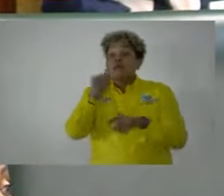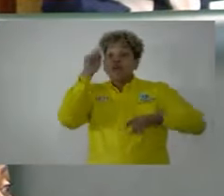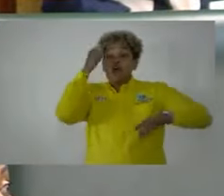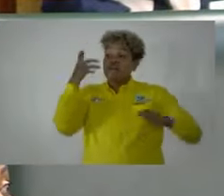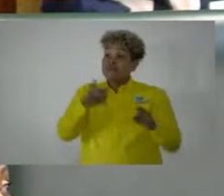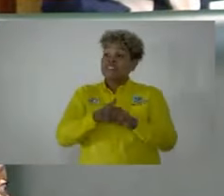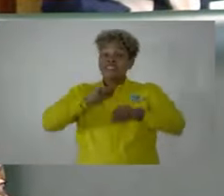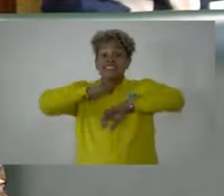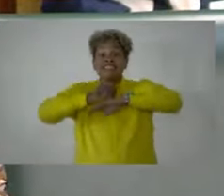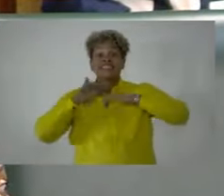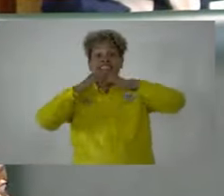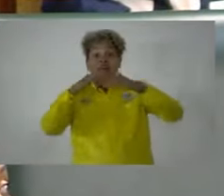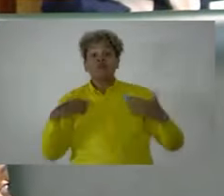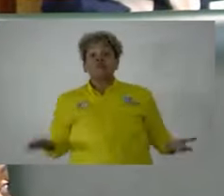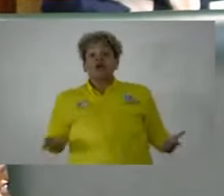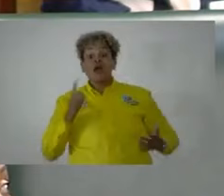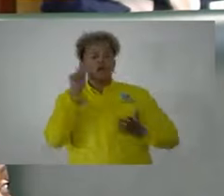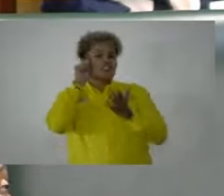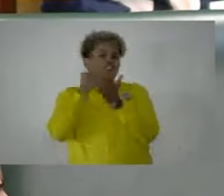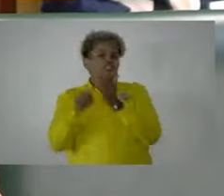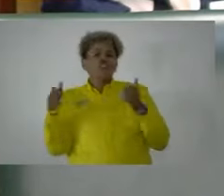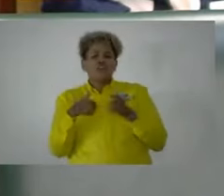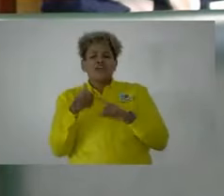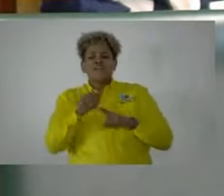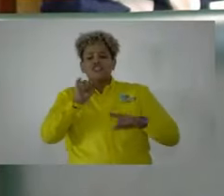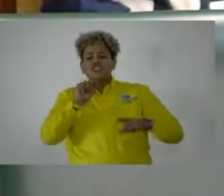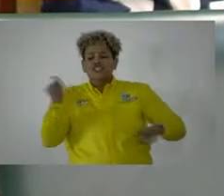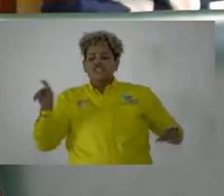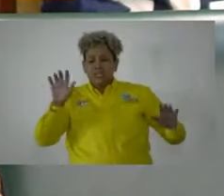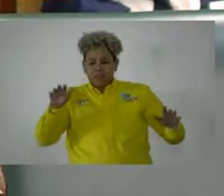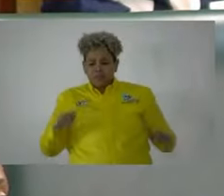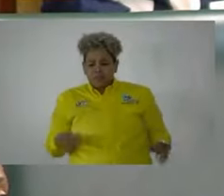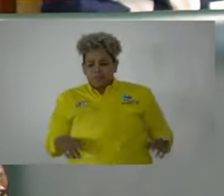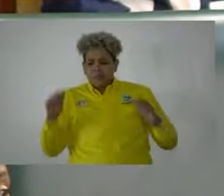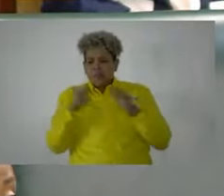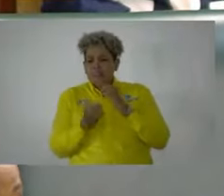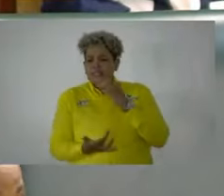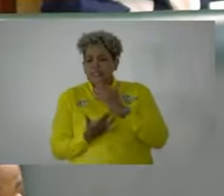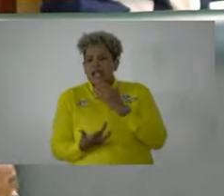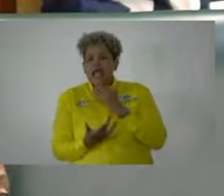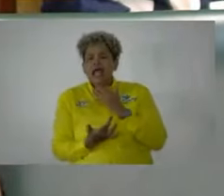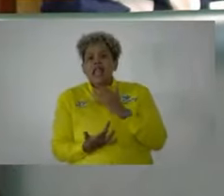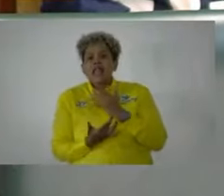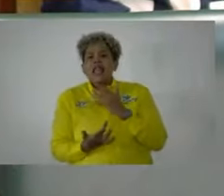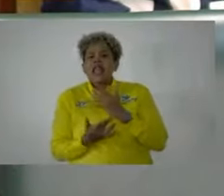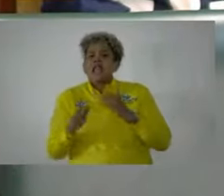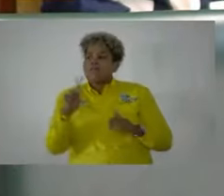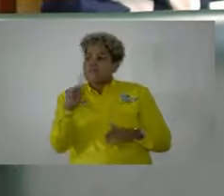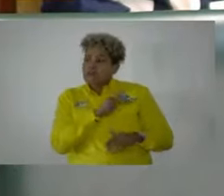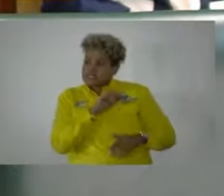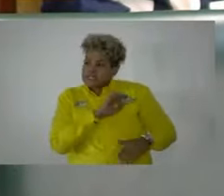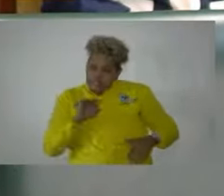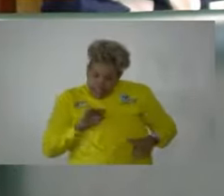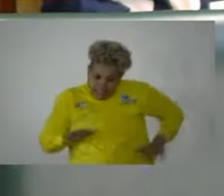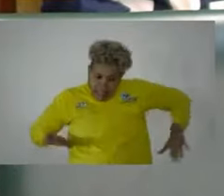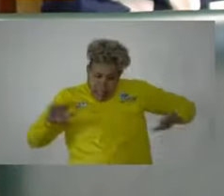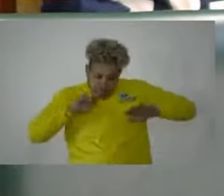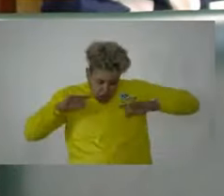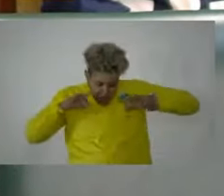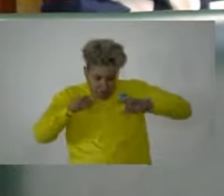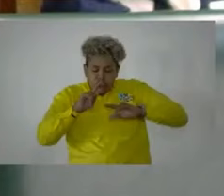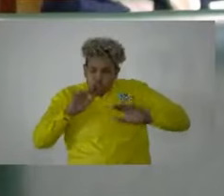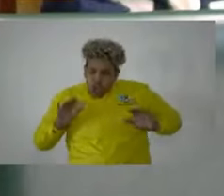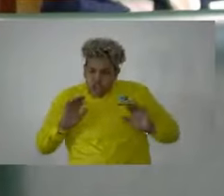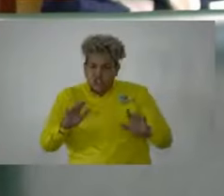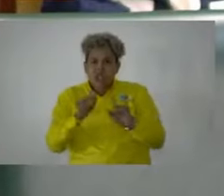administration established a secretariat for Jeep with the technical personnel to efficiently